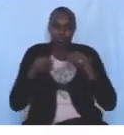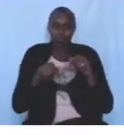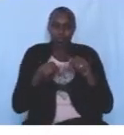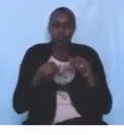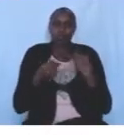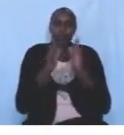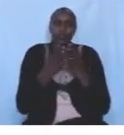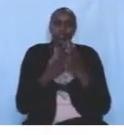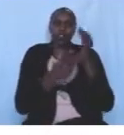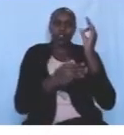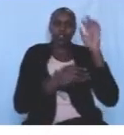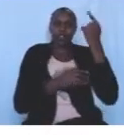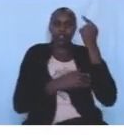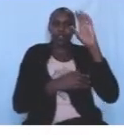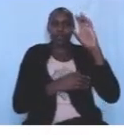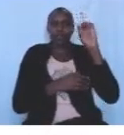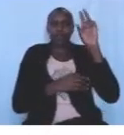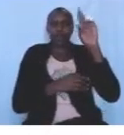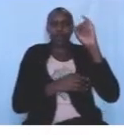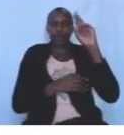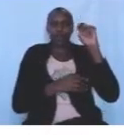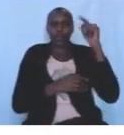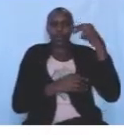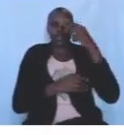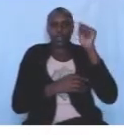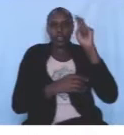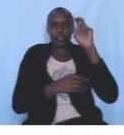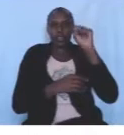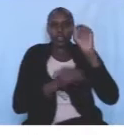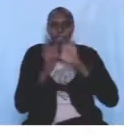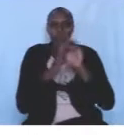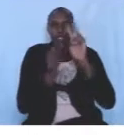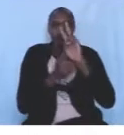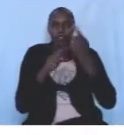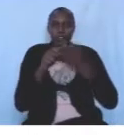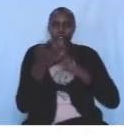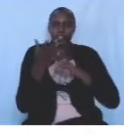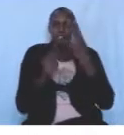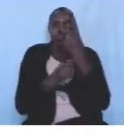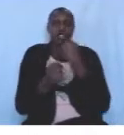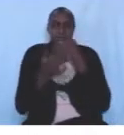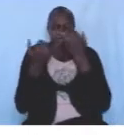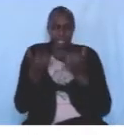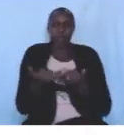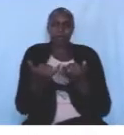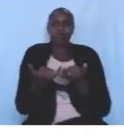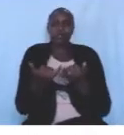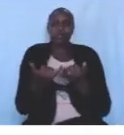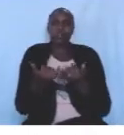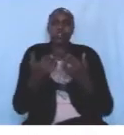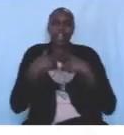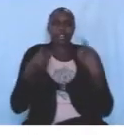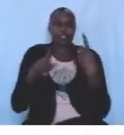of 1 Corinthians 12, from verse 4. And it says, therefore, there